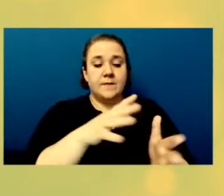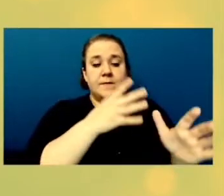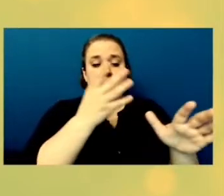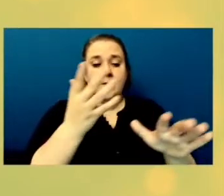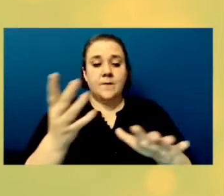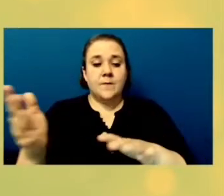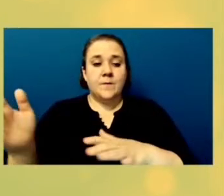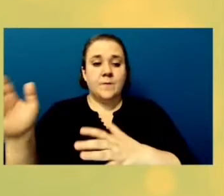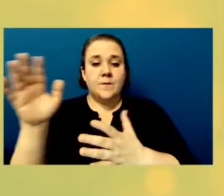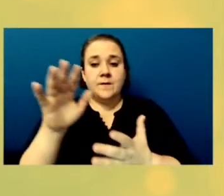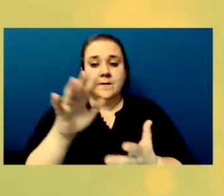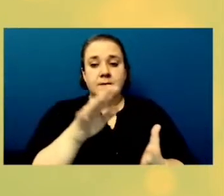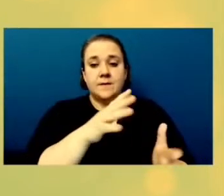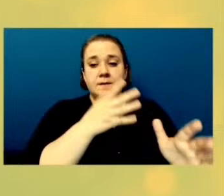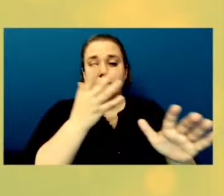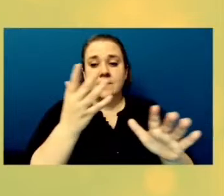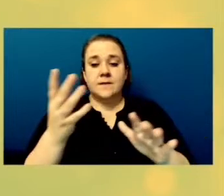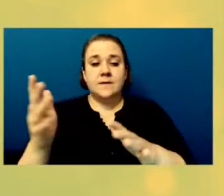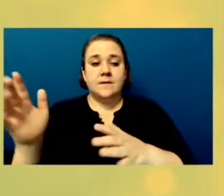move in the